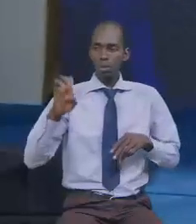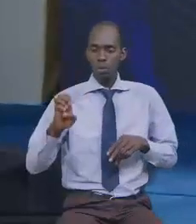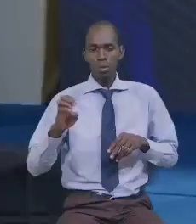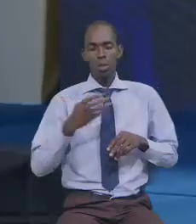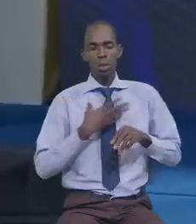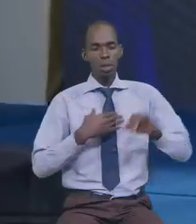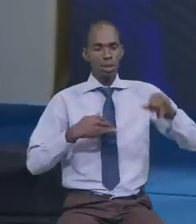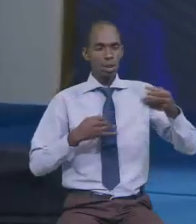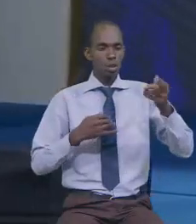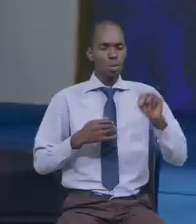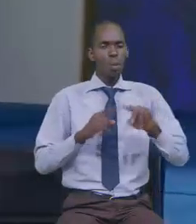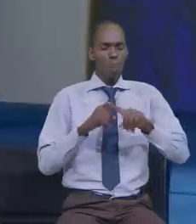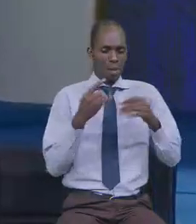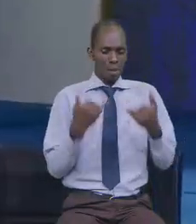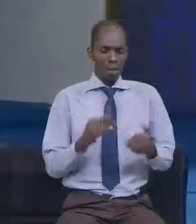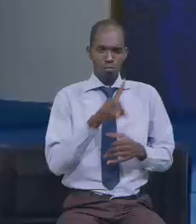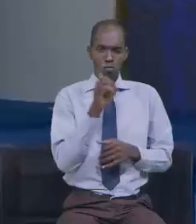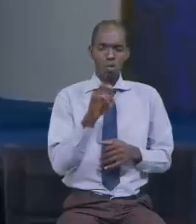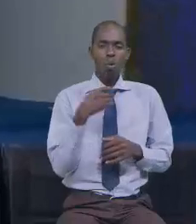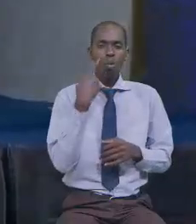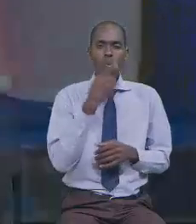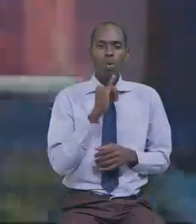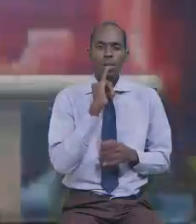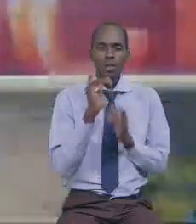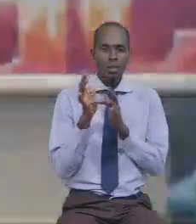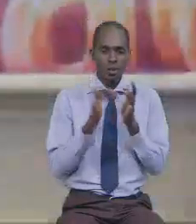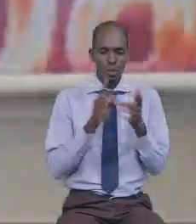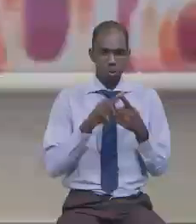Jesus to you? Number 2, what